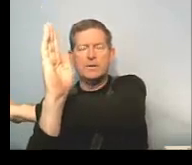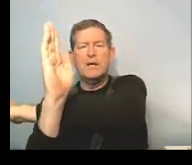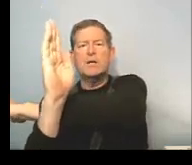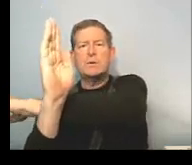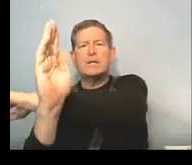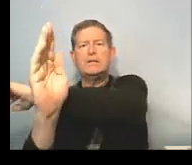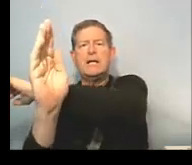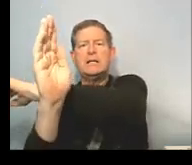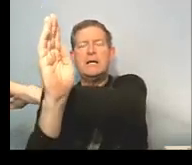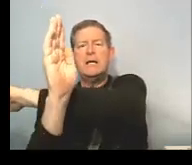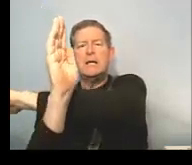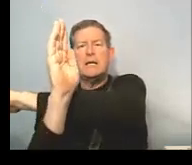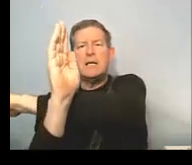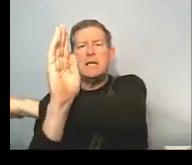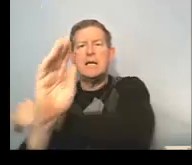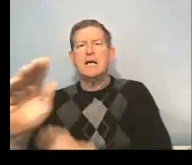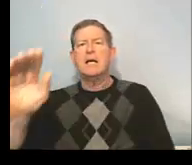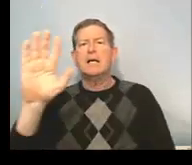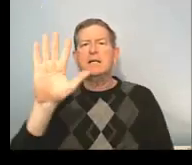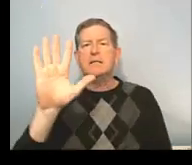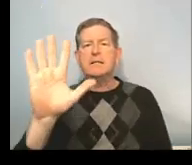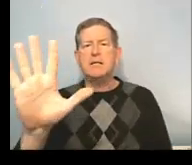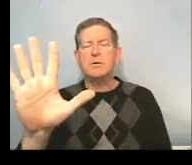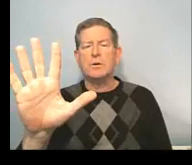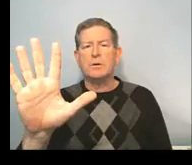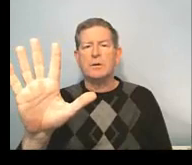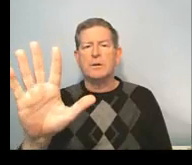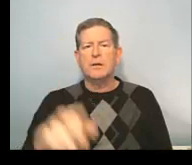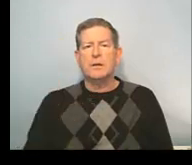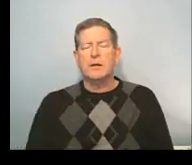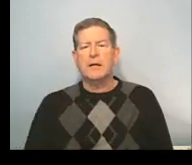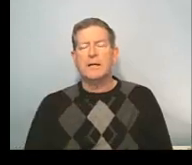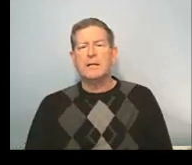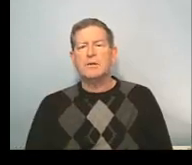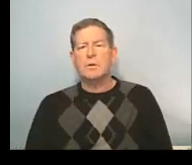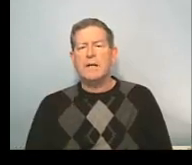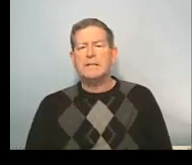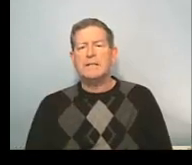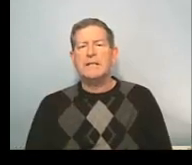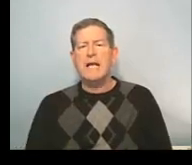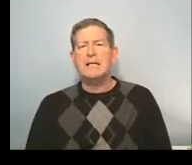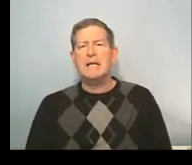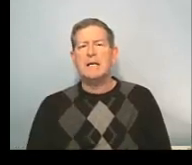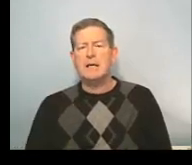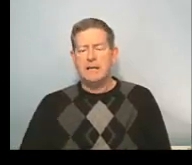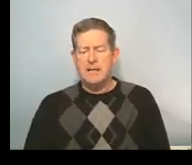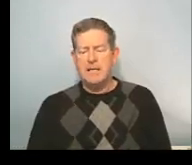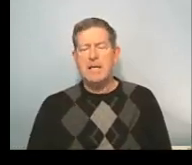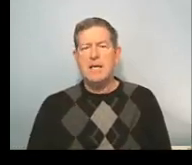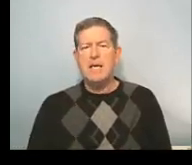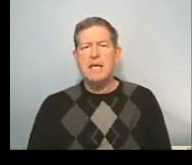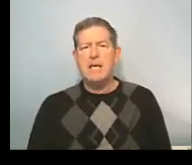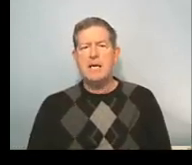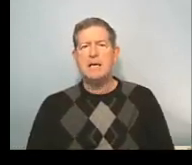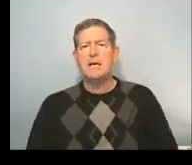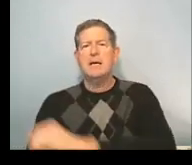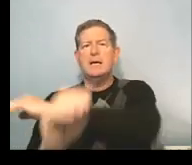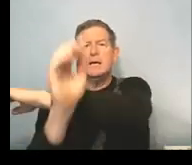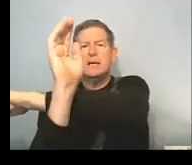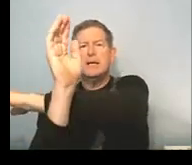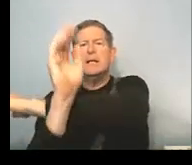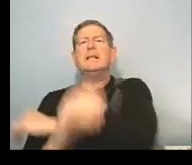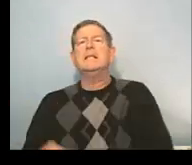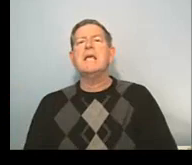and, of course, son las siete y cinco. Son las siete y